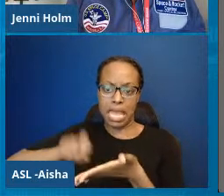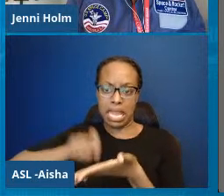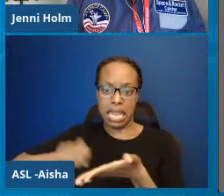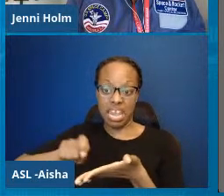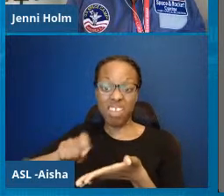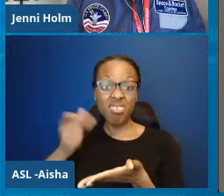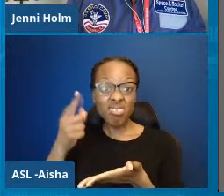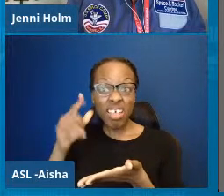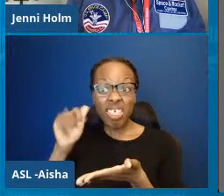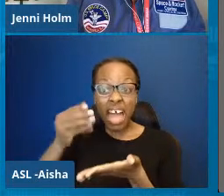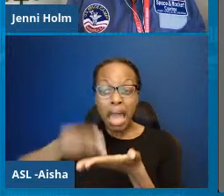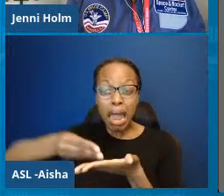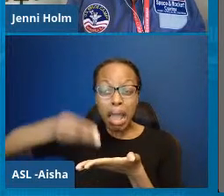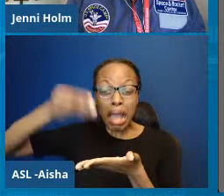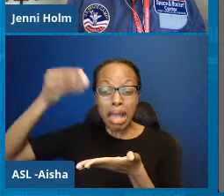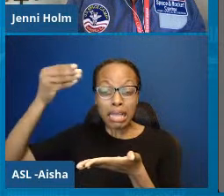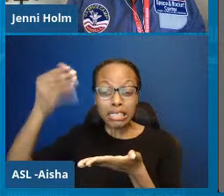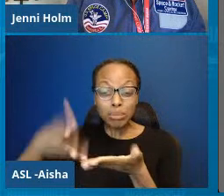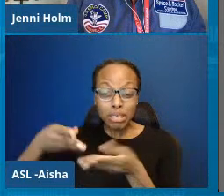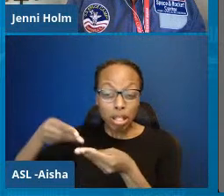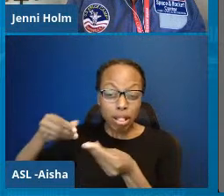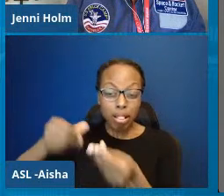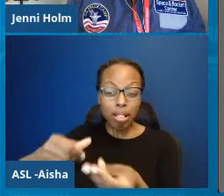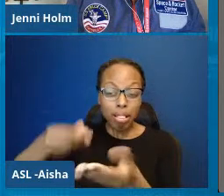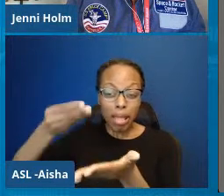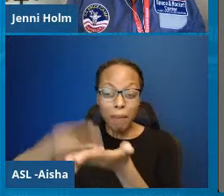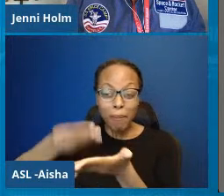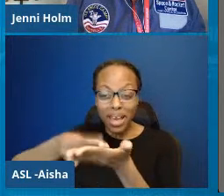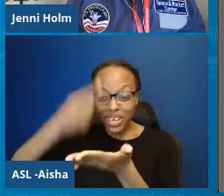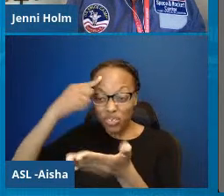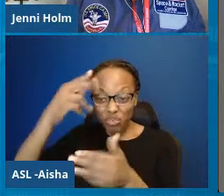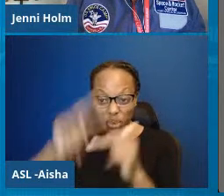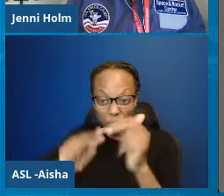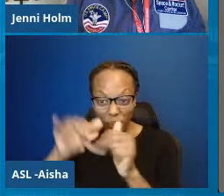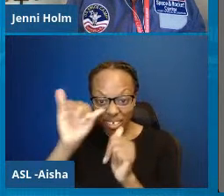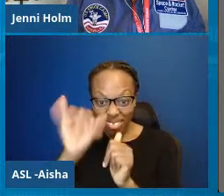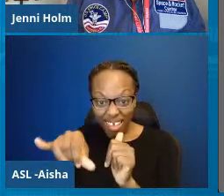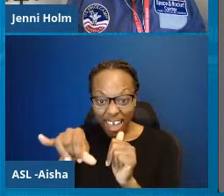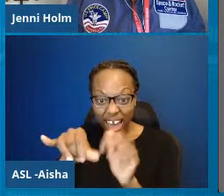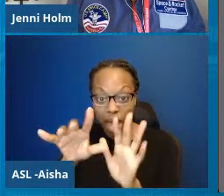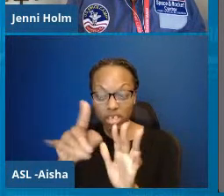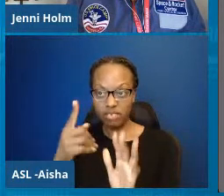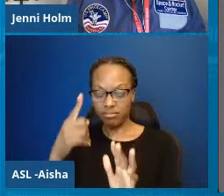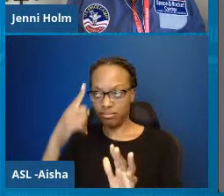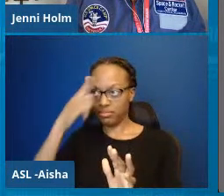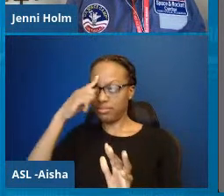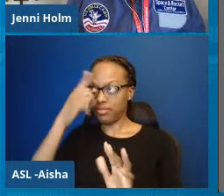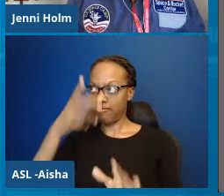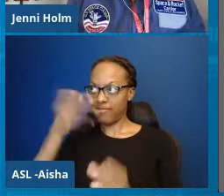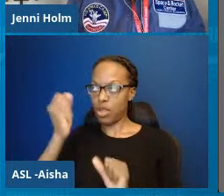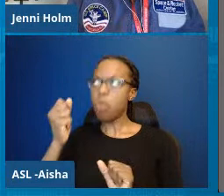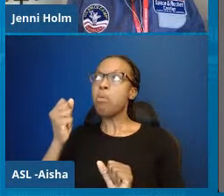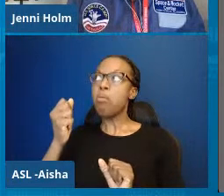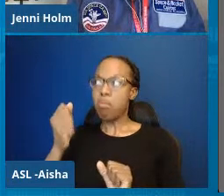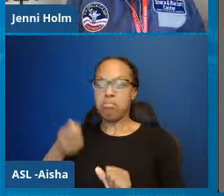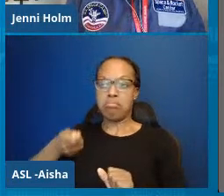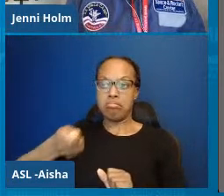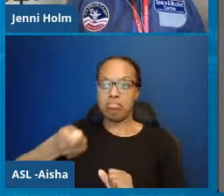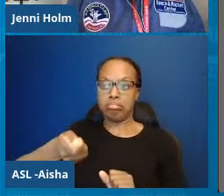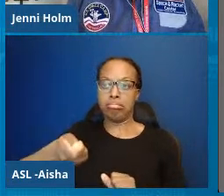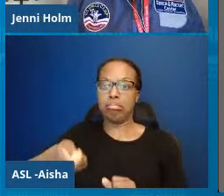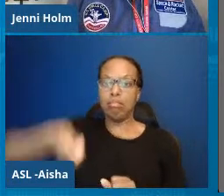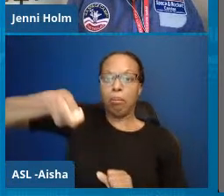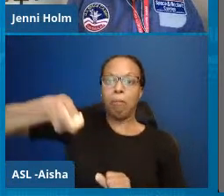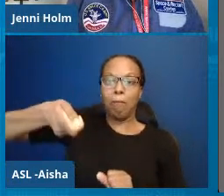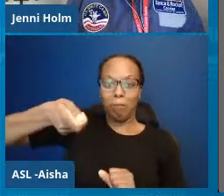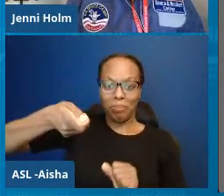one switch they needed to leave the moon snapped off. And he was quick thinking enough that he just stuck a pen in there to make it go. Nice. So I